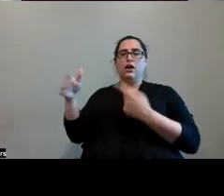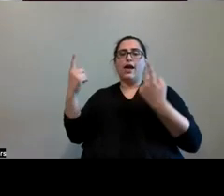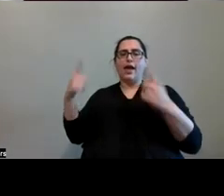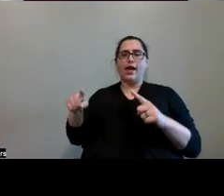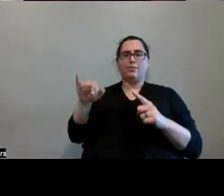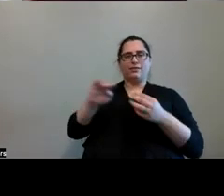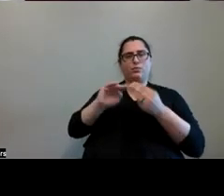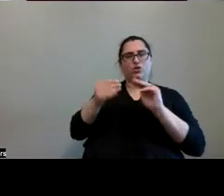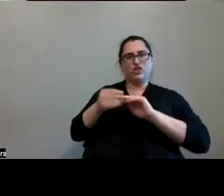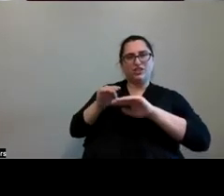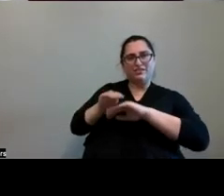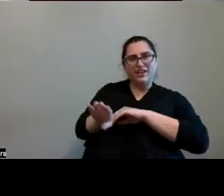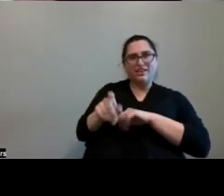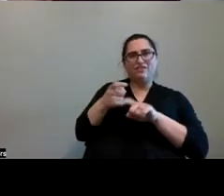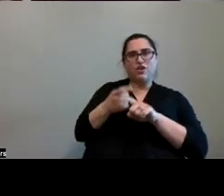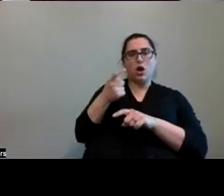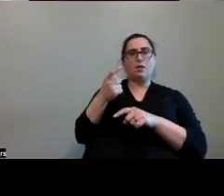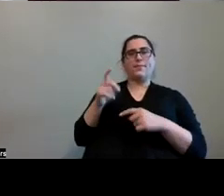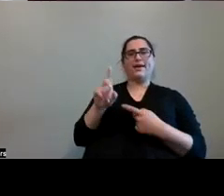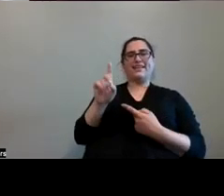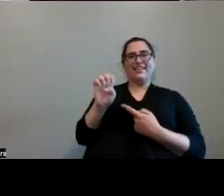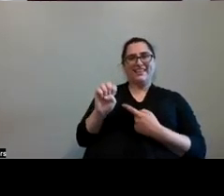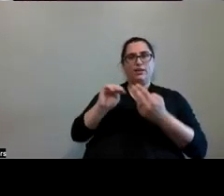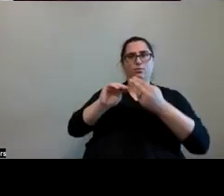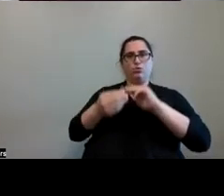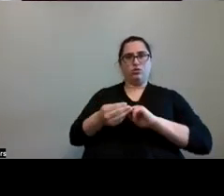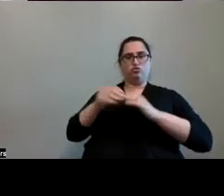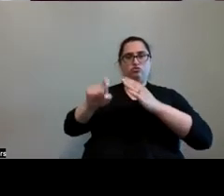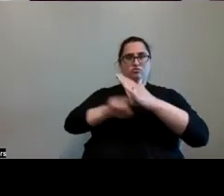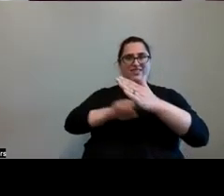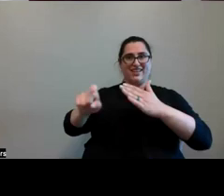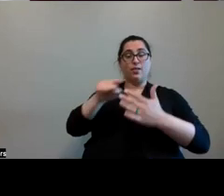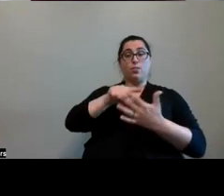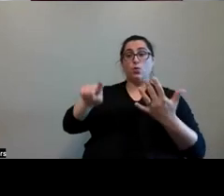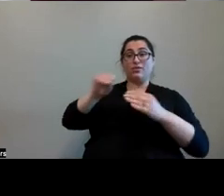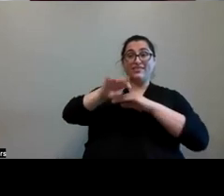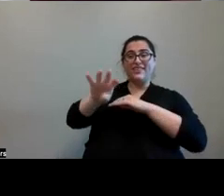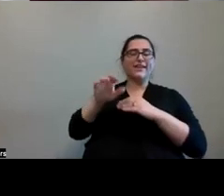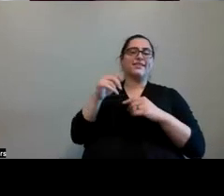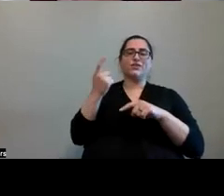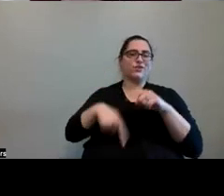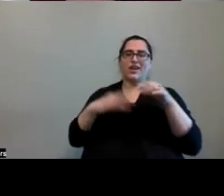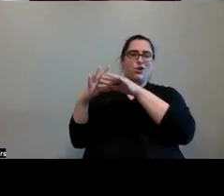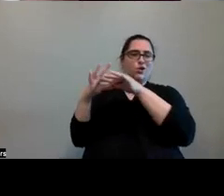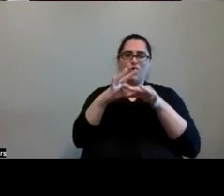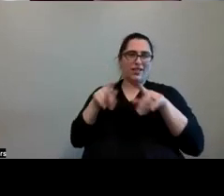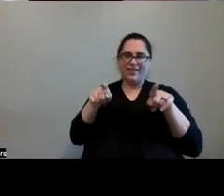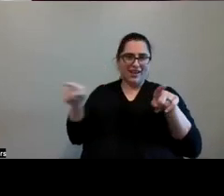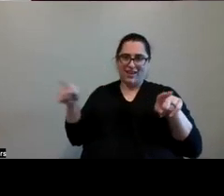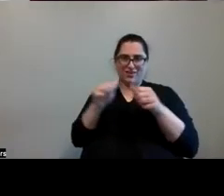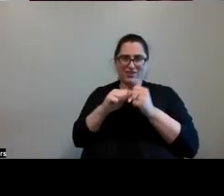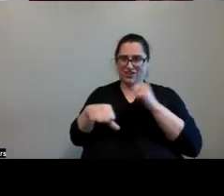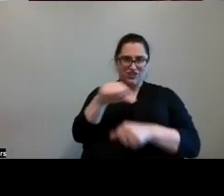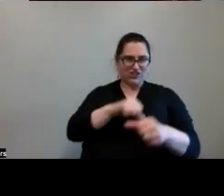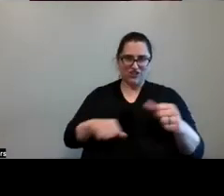mutational effects from like a deep mutational scan eventually become uncorrelated with each other. And so there's some amount